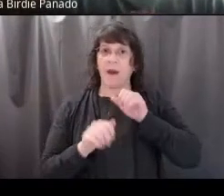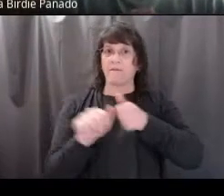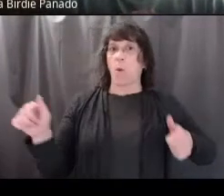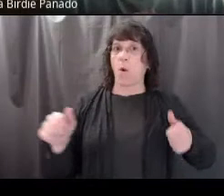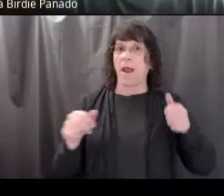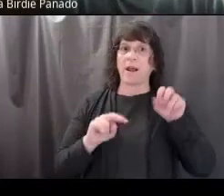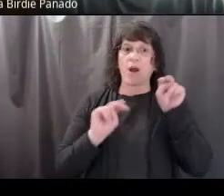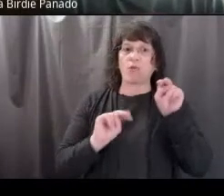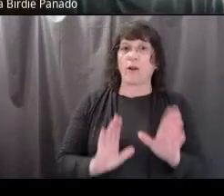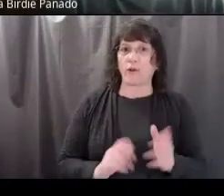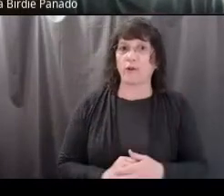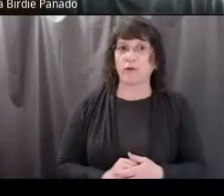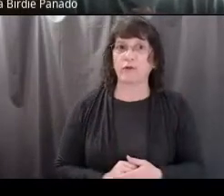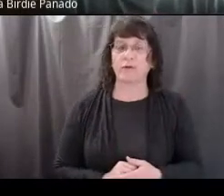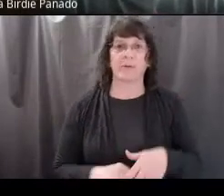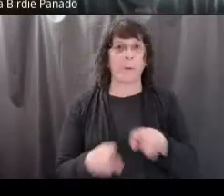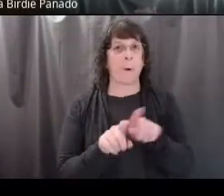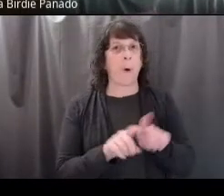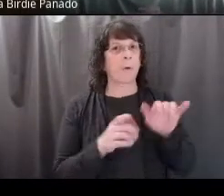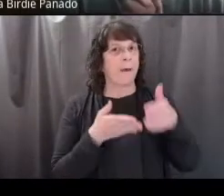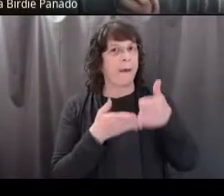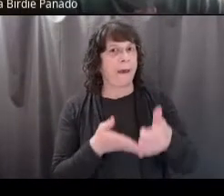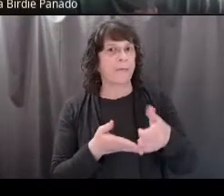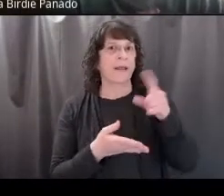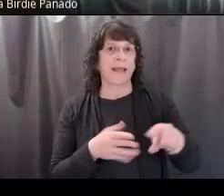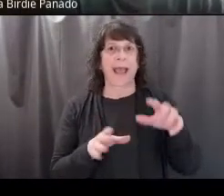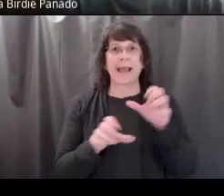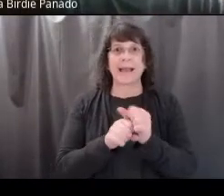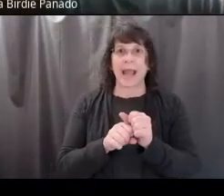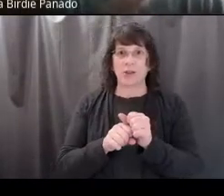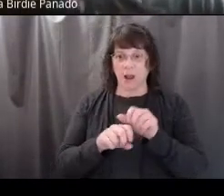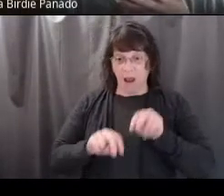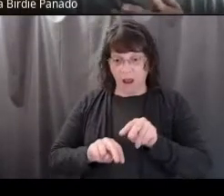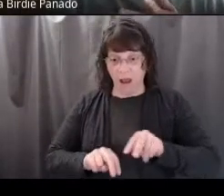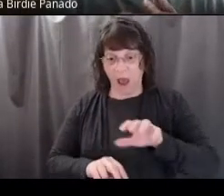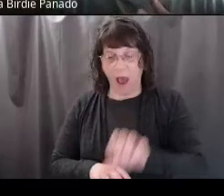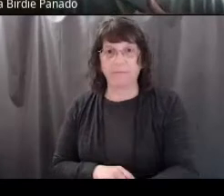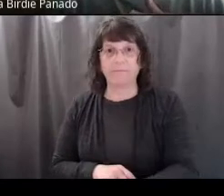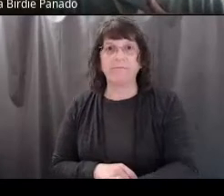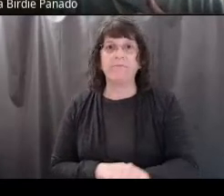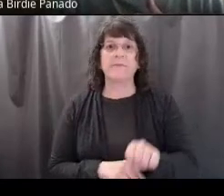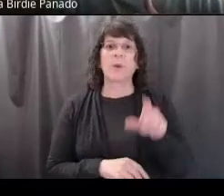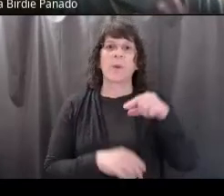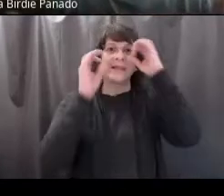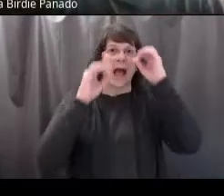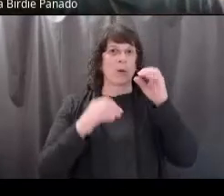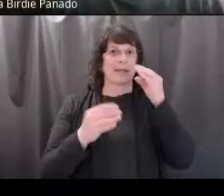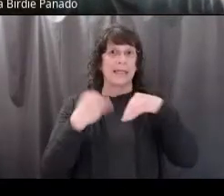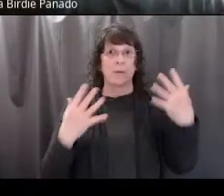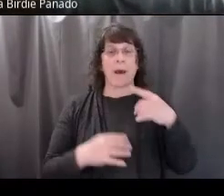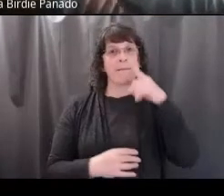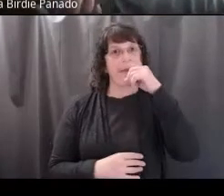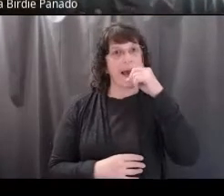think that it helps them to catch prey. So these owls are known to eat